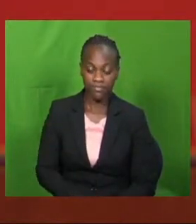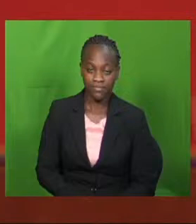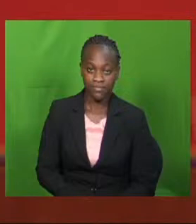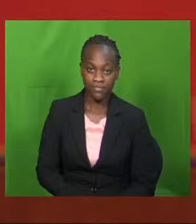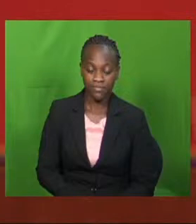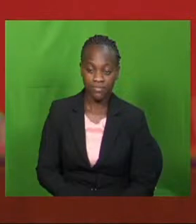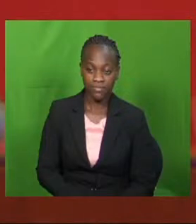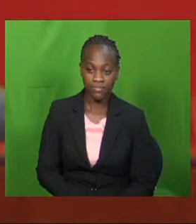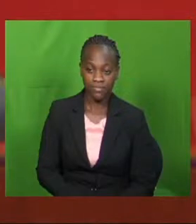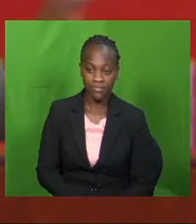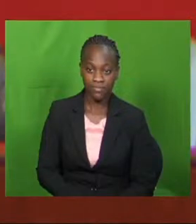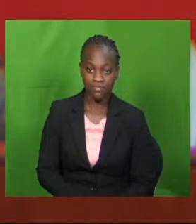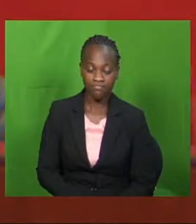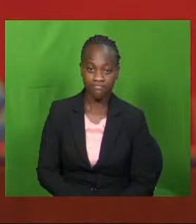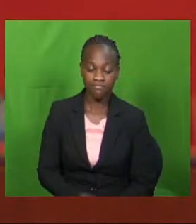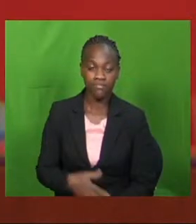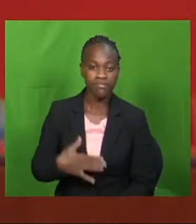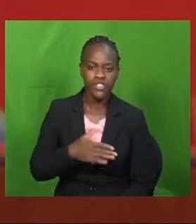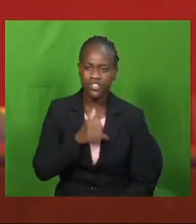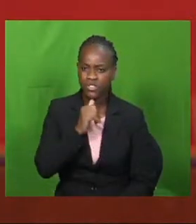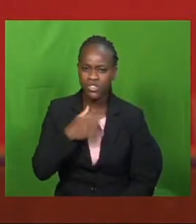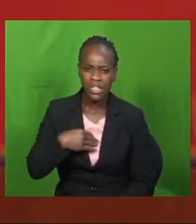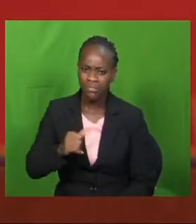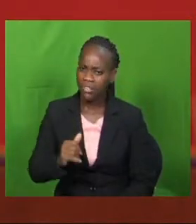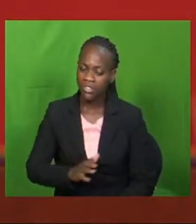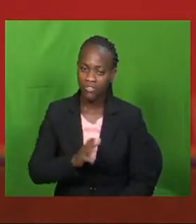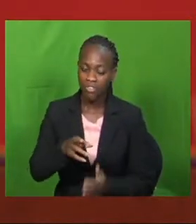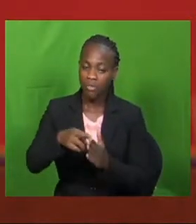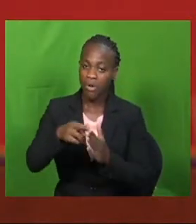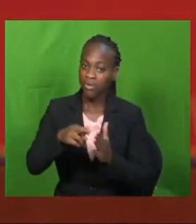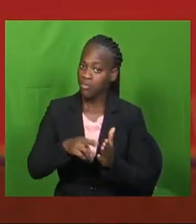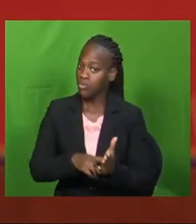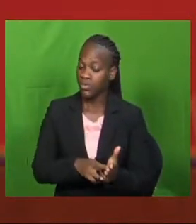Honorable members, we don't have any official report with us.